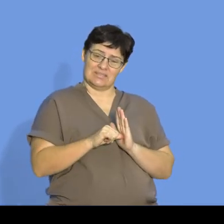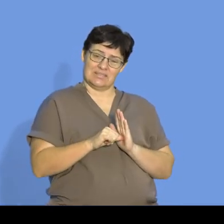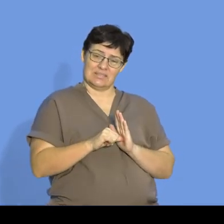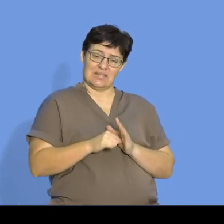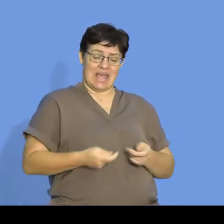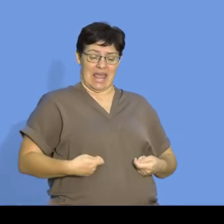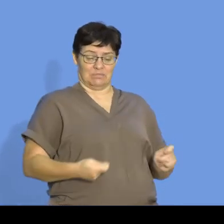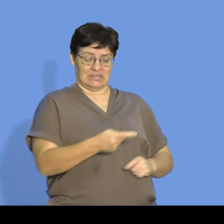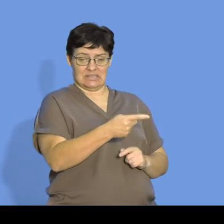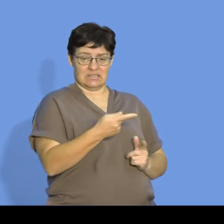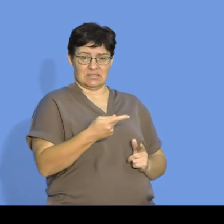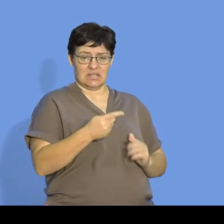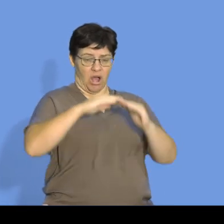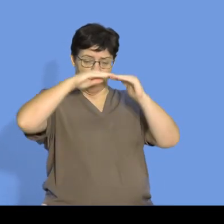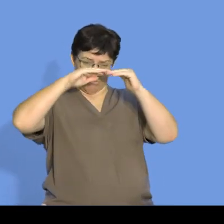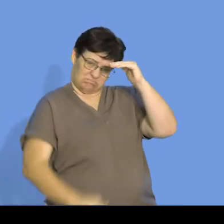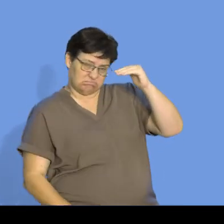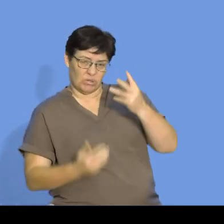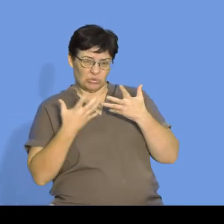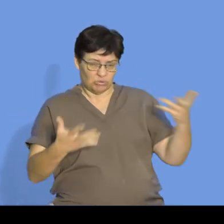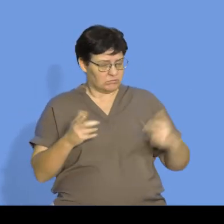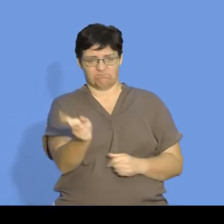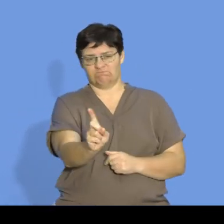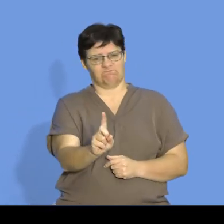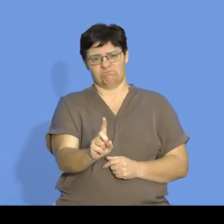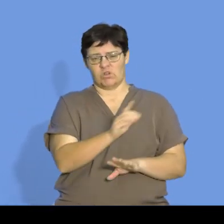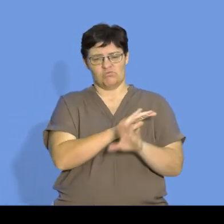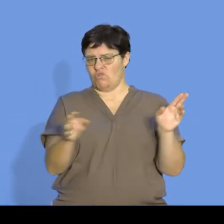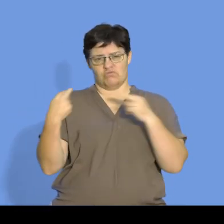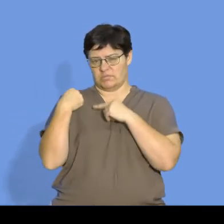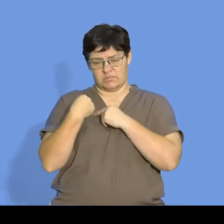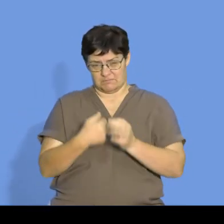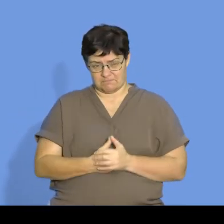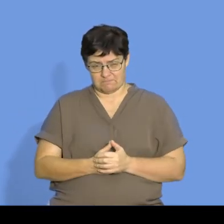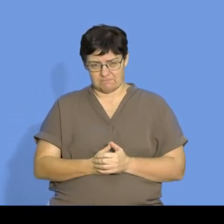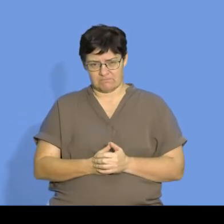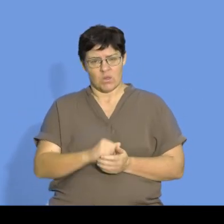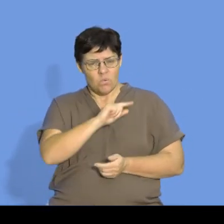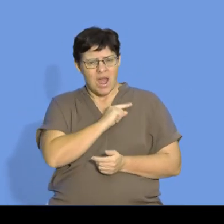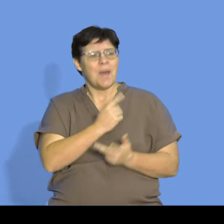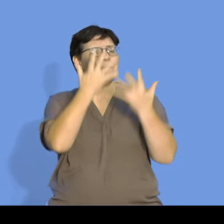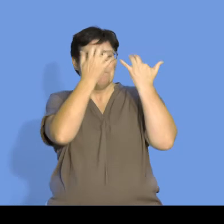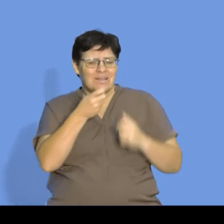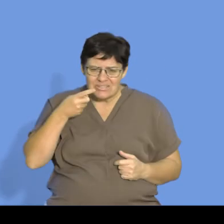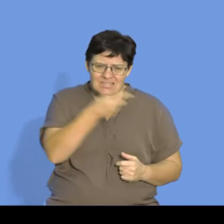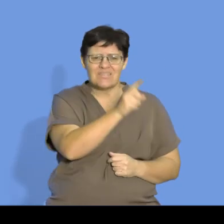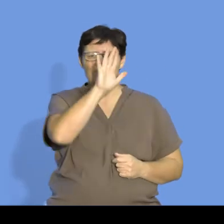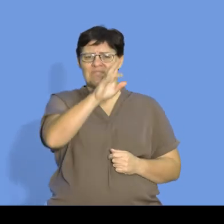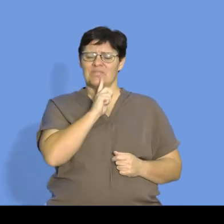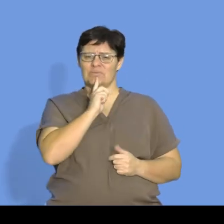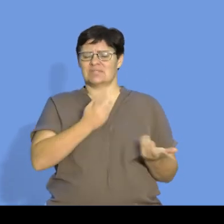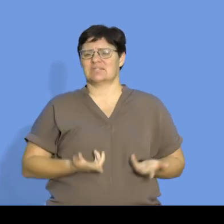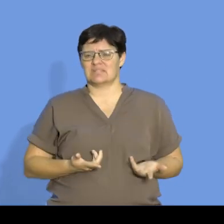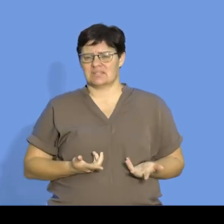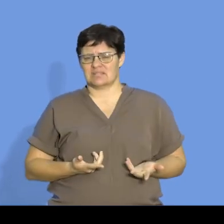and a necessary expense by so much, right? She's budgeted 5,000. Take this into